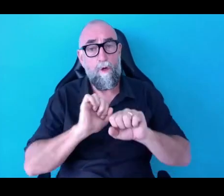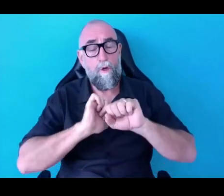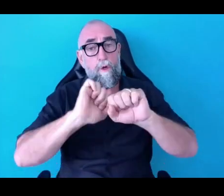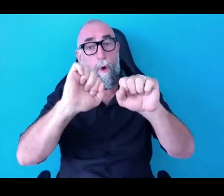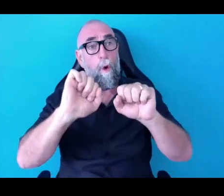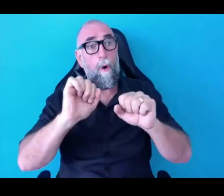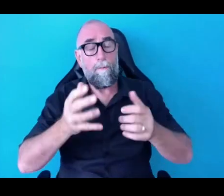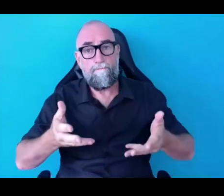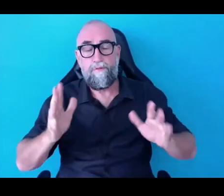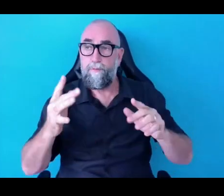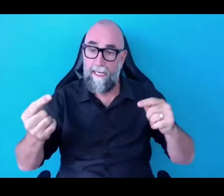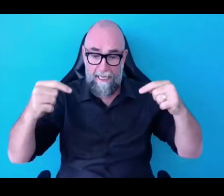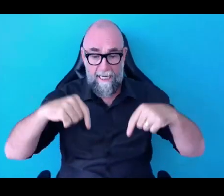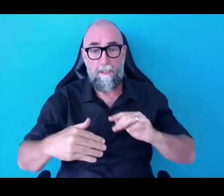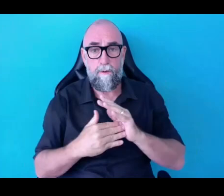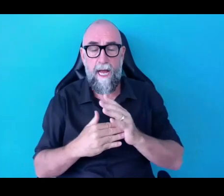listening, learning,